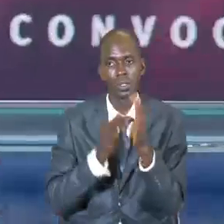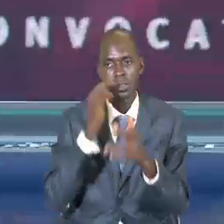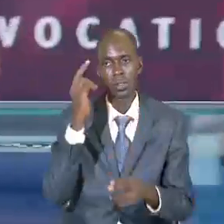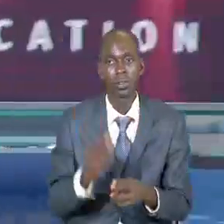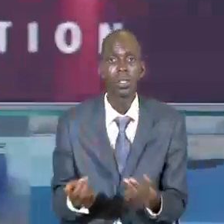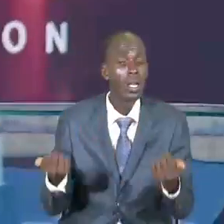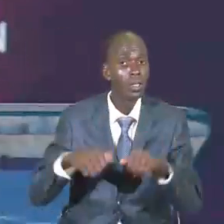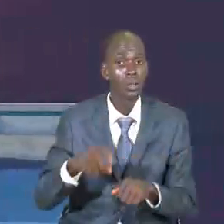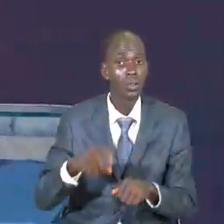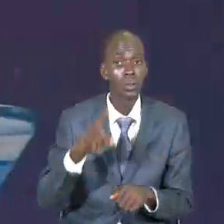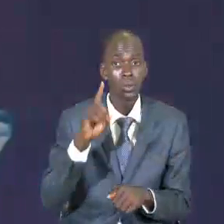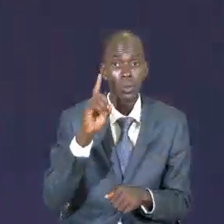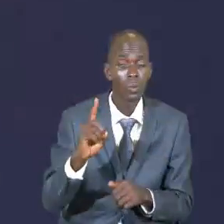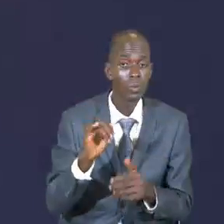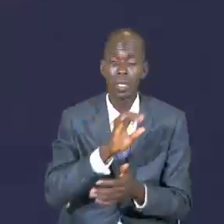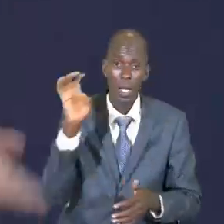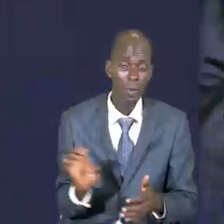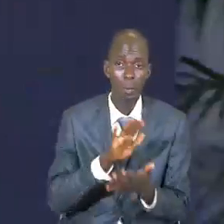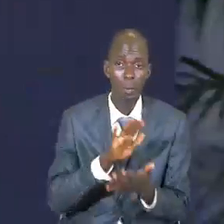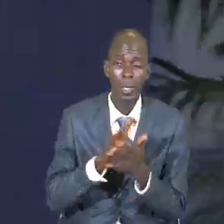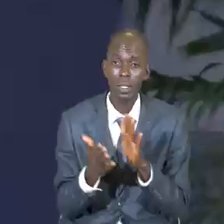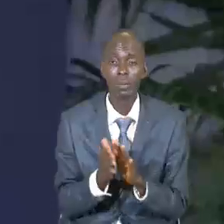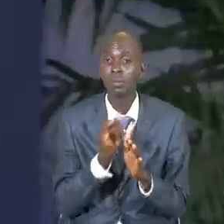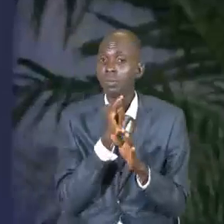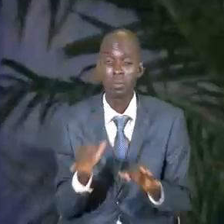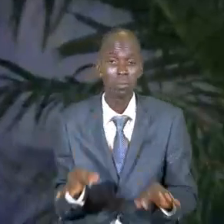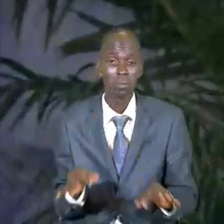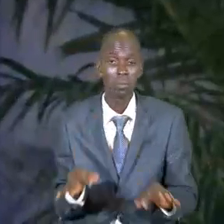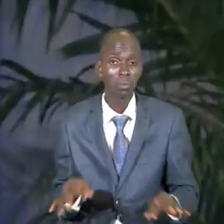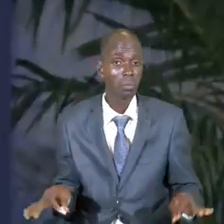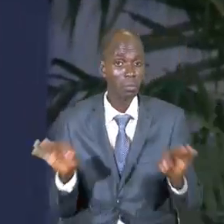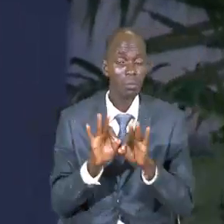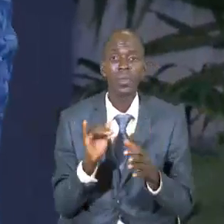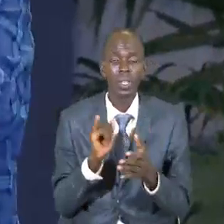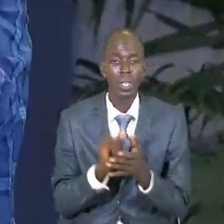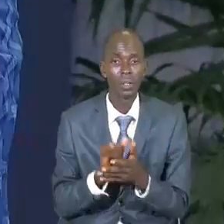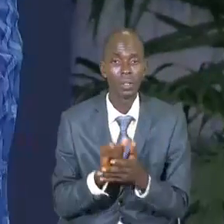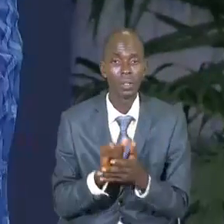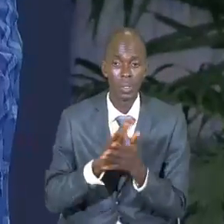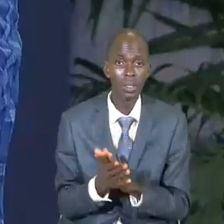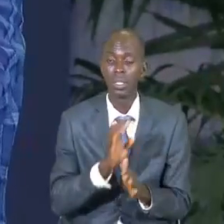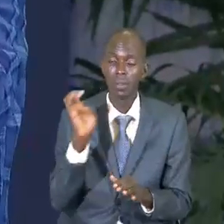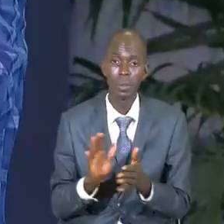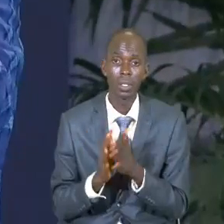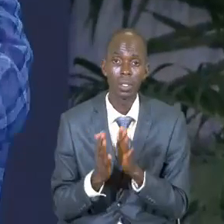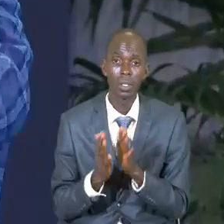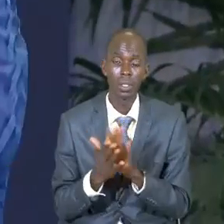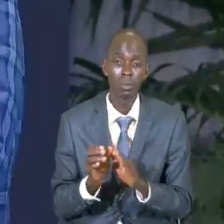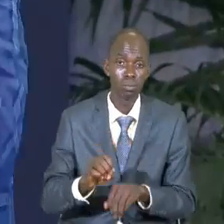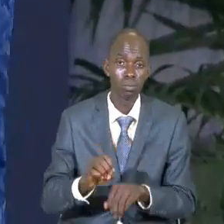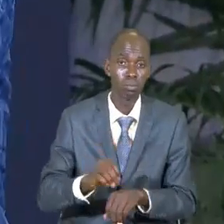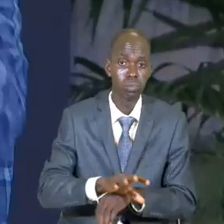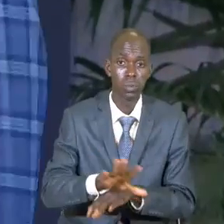ever became significant, ever became influential, ever became a go-getter,